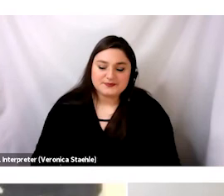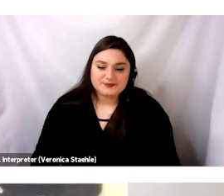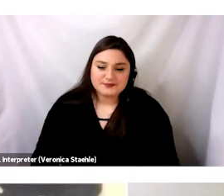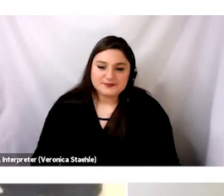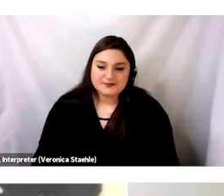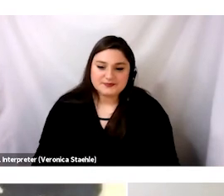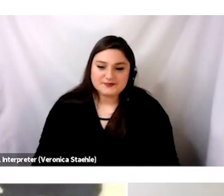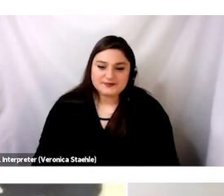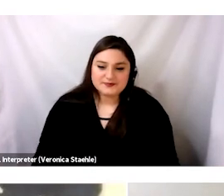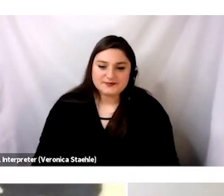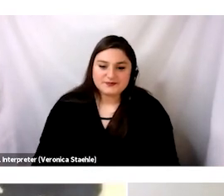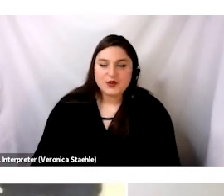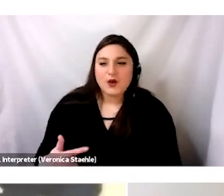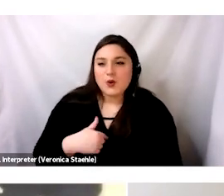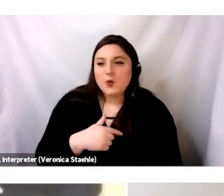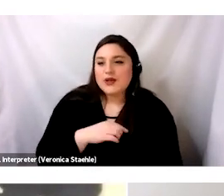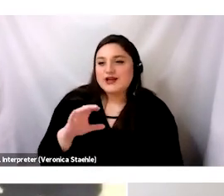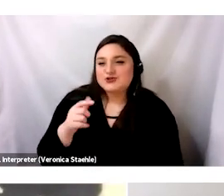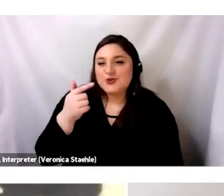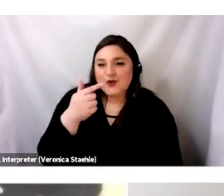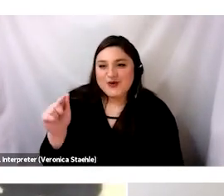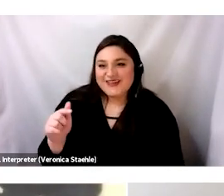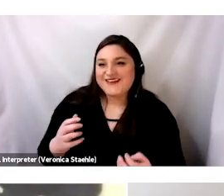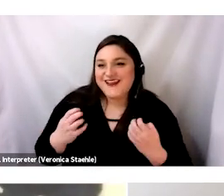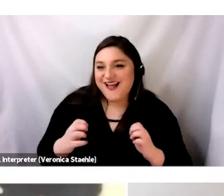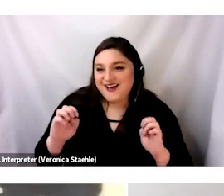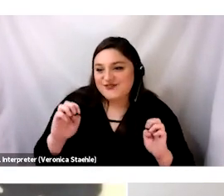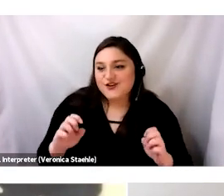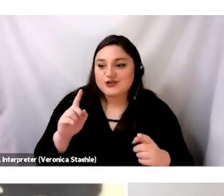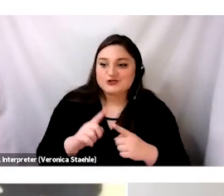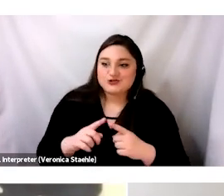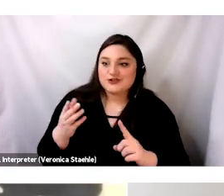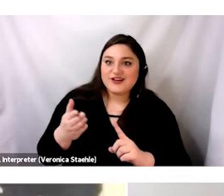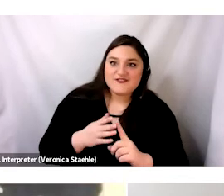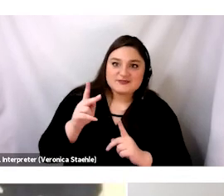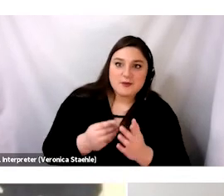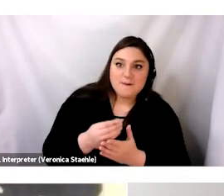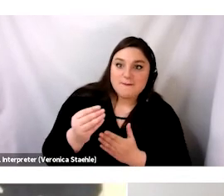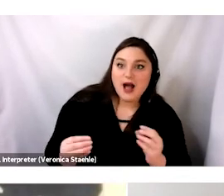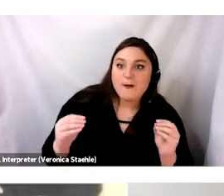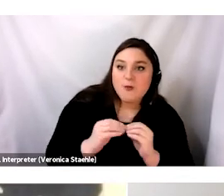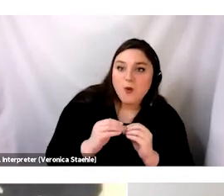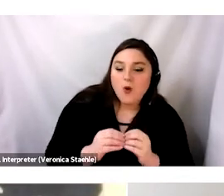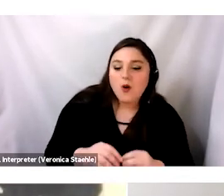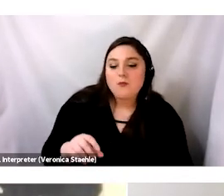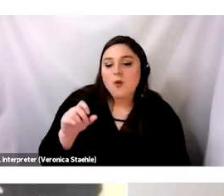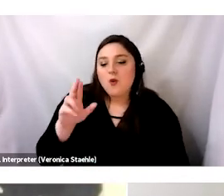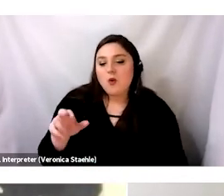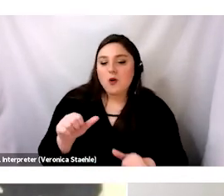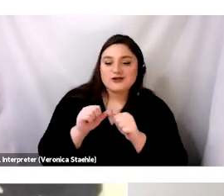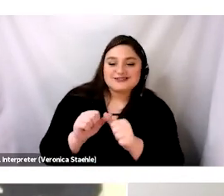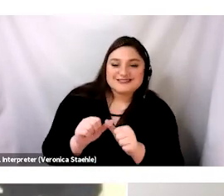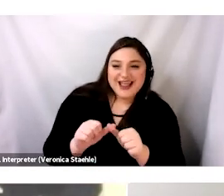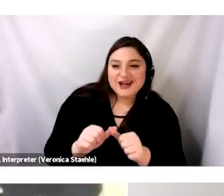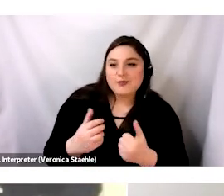effort to push consumers to buy more. So we might call something recycled or sustainable